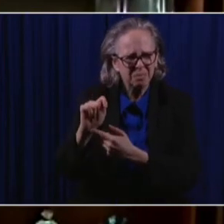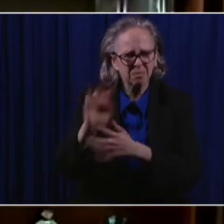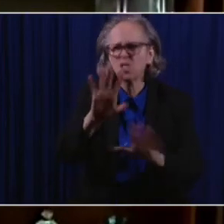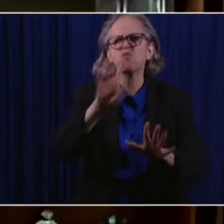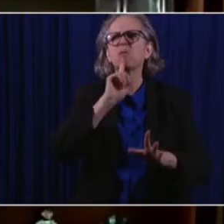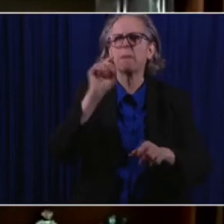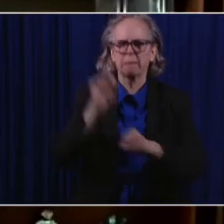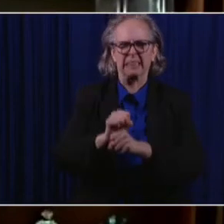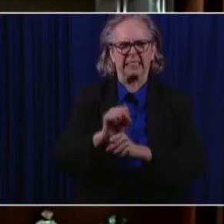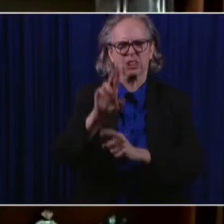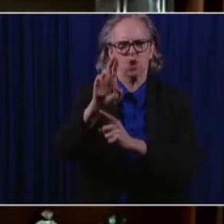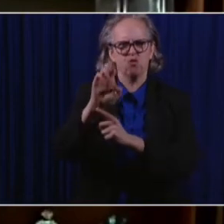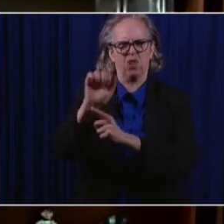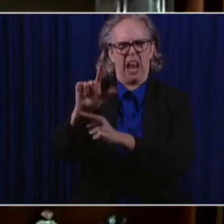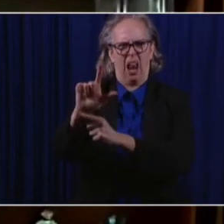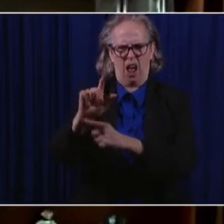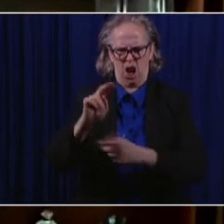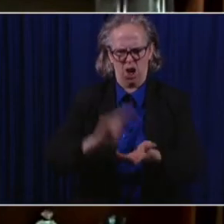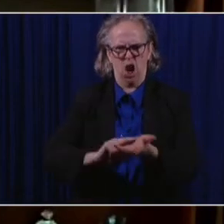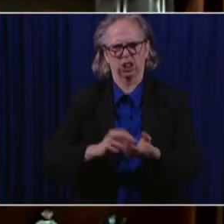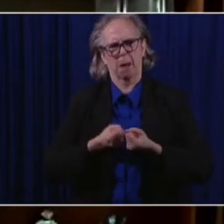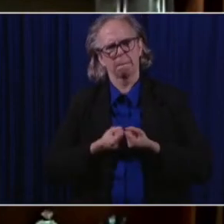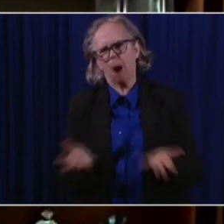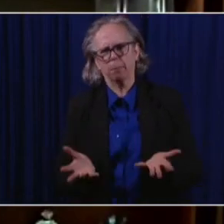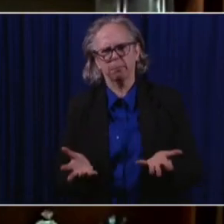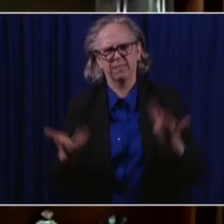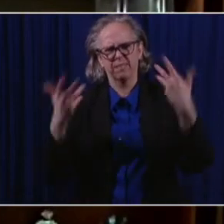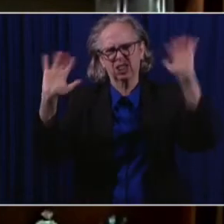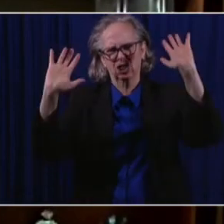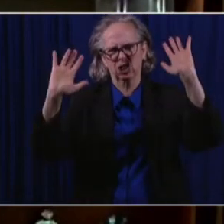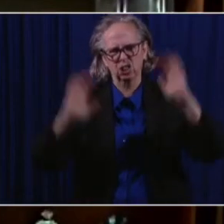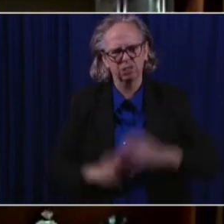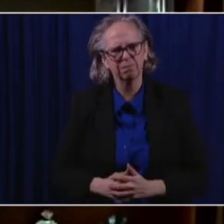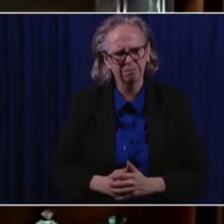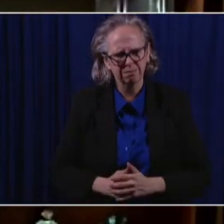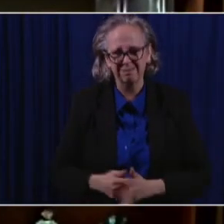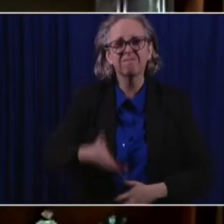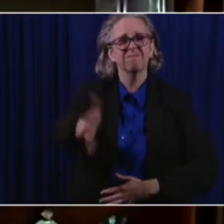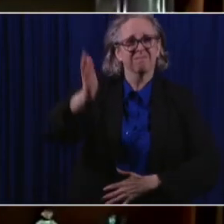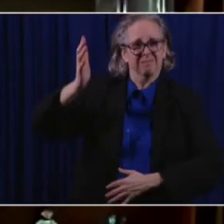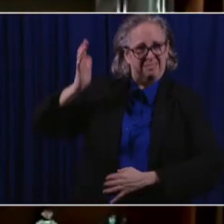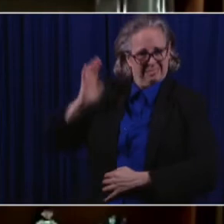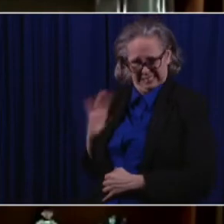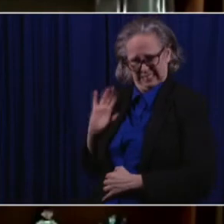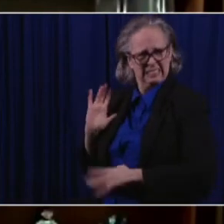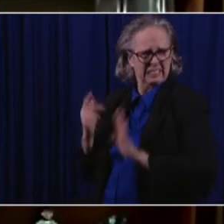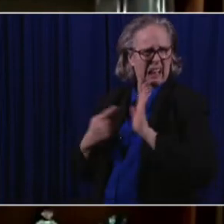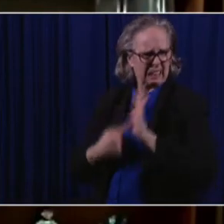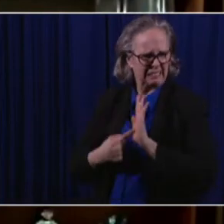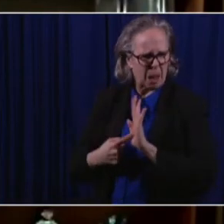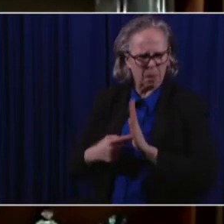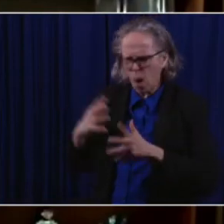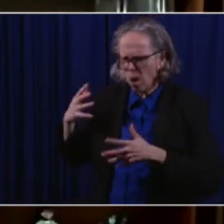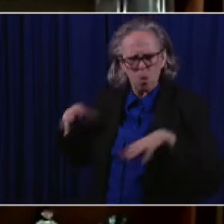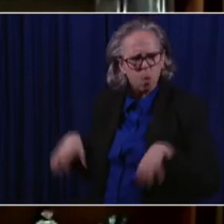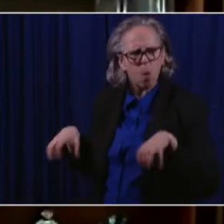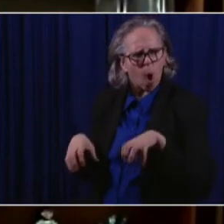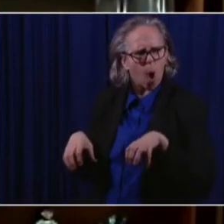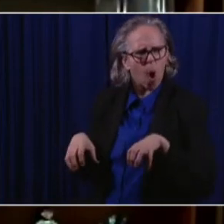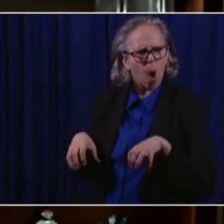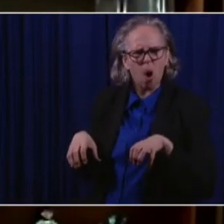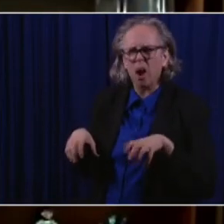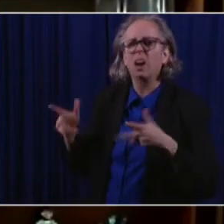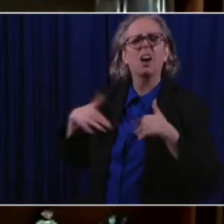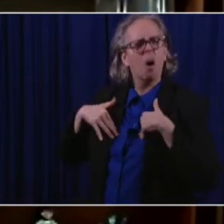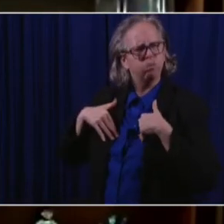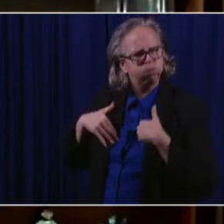you go and talk to at this point, even in the early part of the surge that we're seeing, the workforce is exhausted. The exhaustion is actually